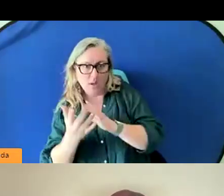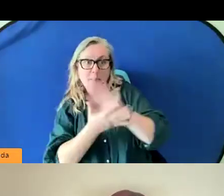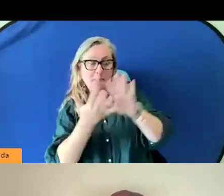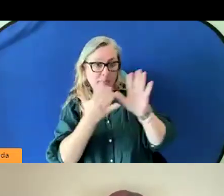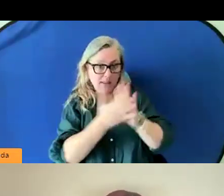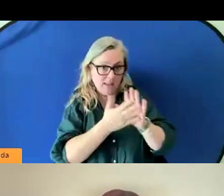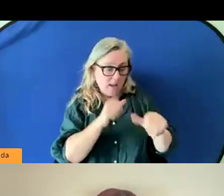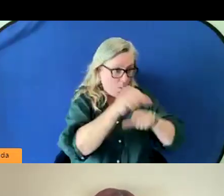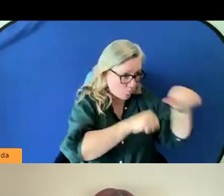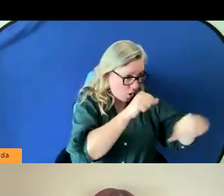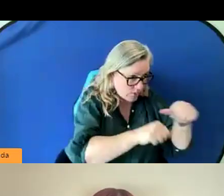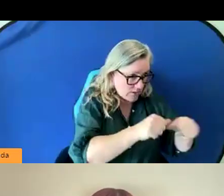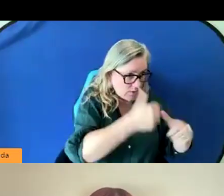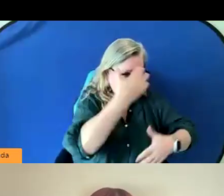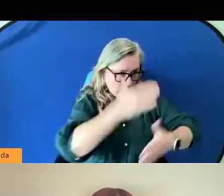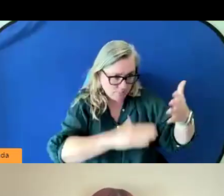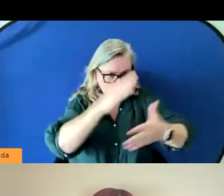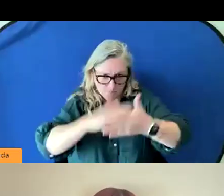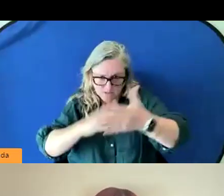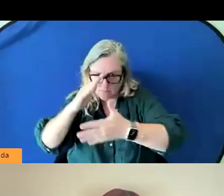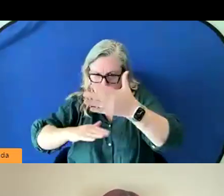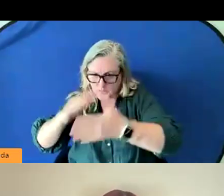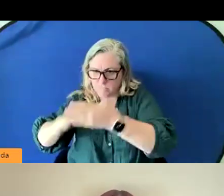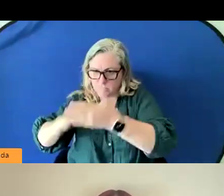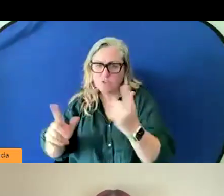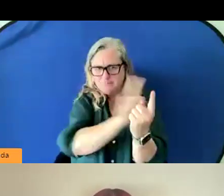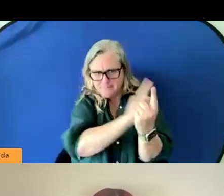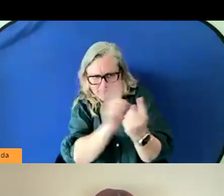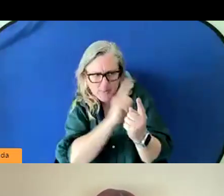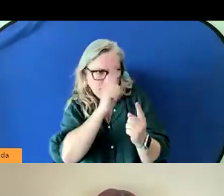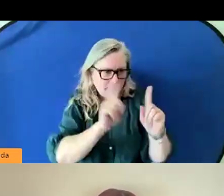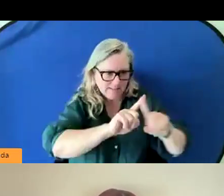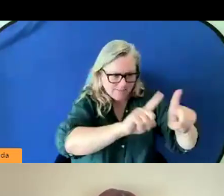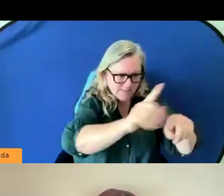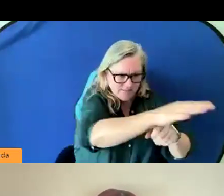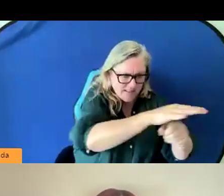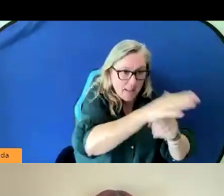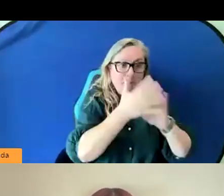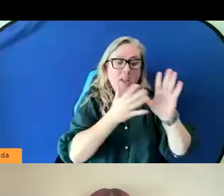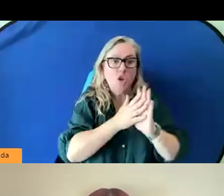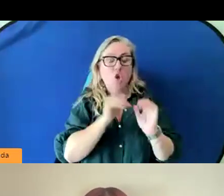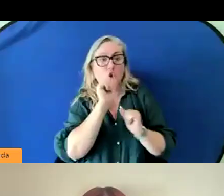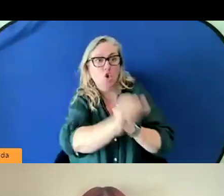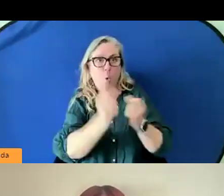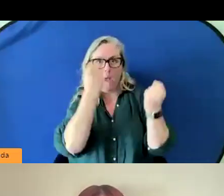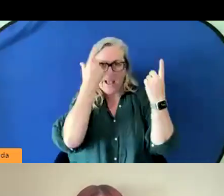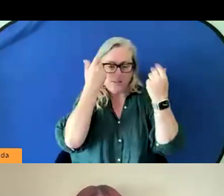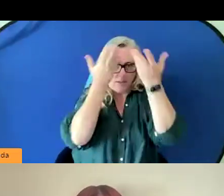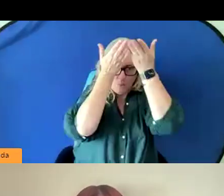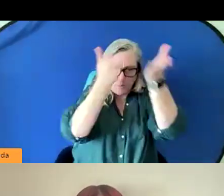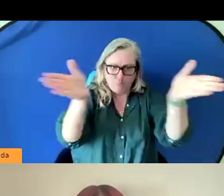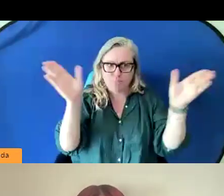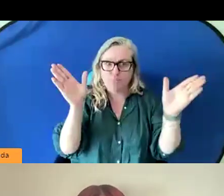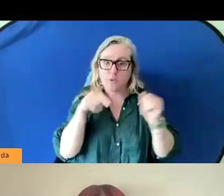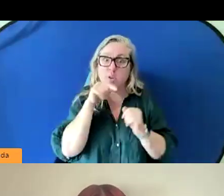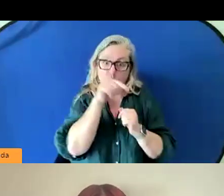different processes. You've met a lot of people across different sectors, so you've got a broader lens. And it's not saying that there's not a place for both,